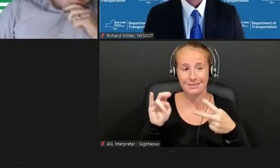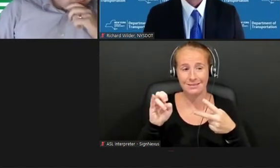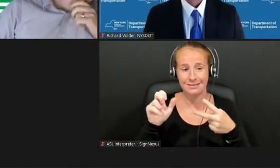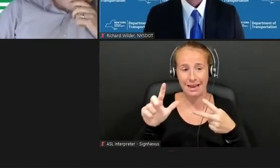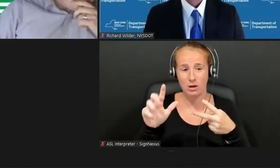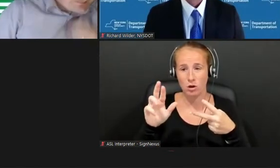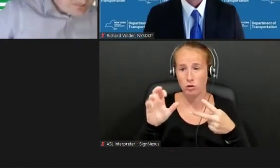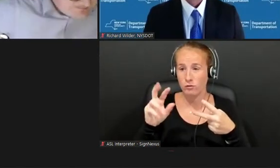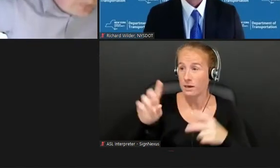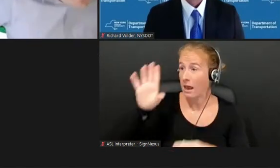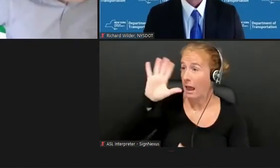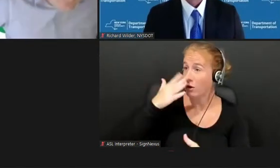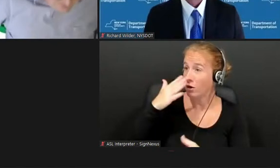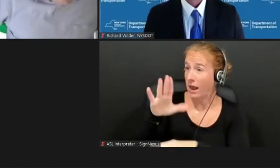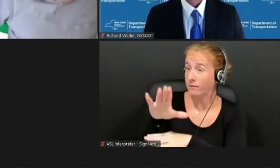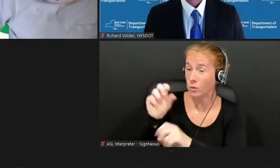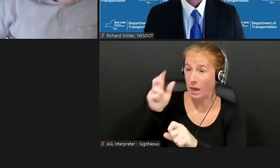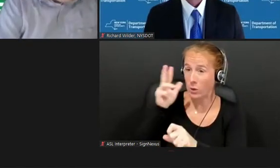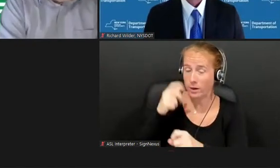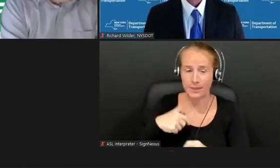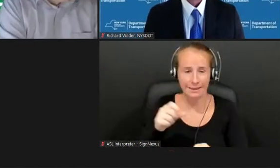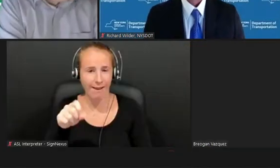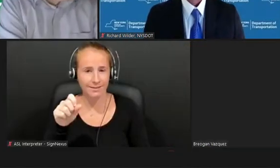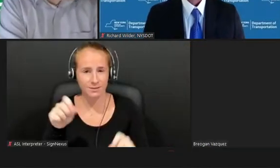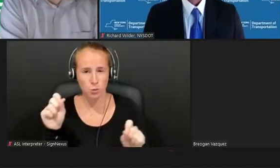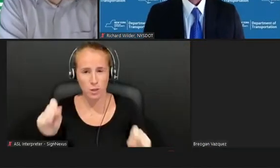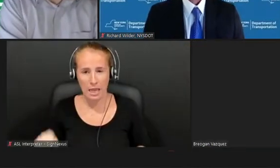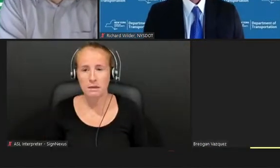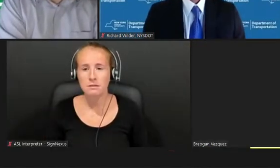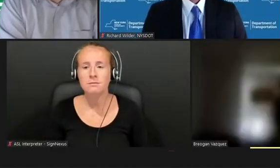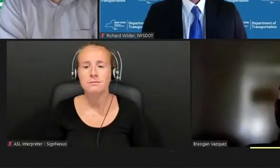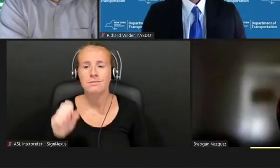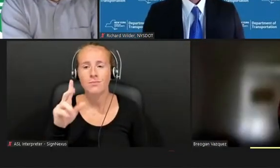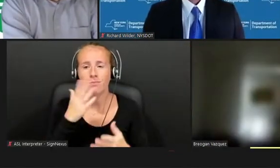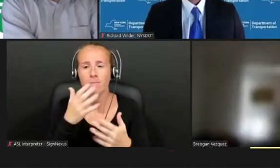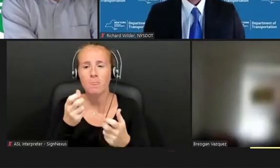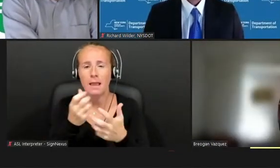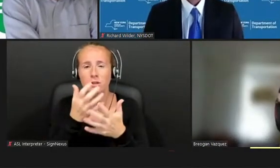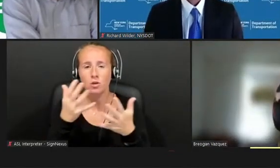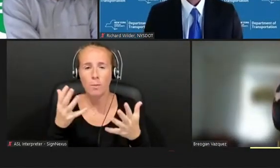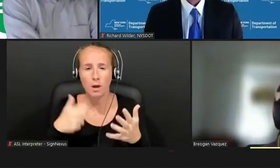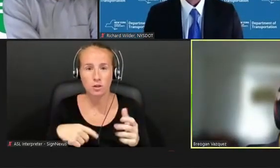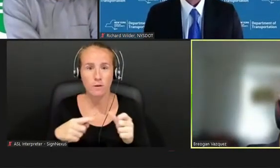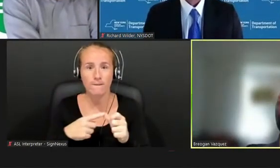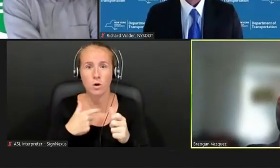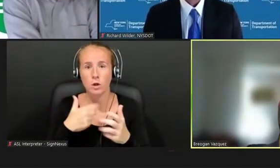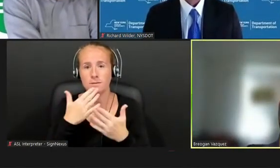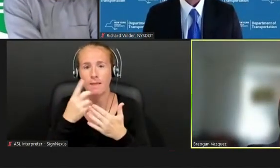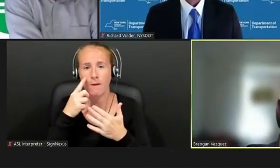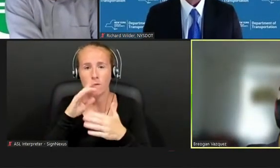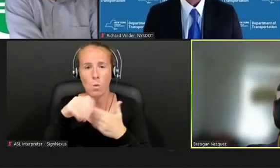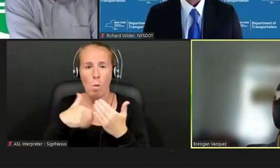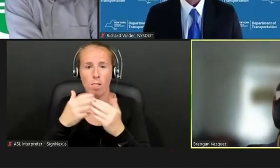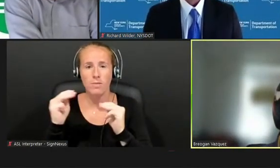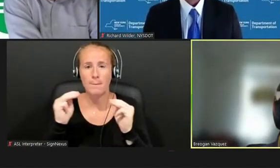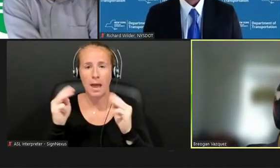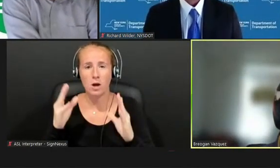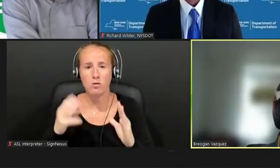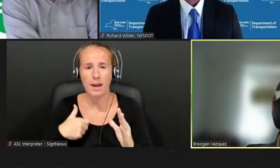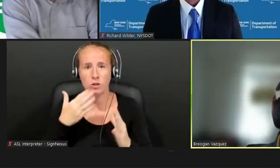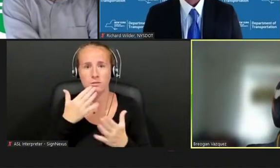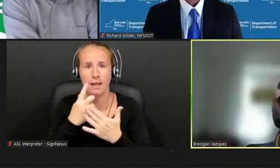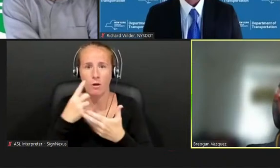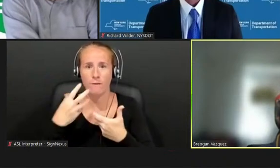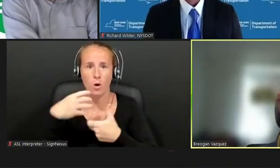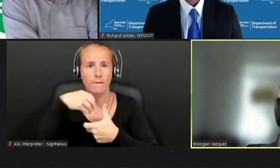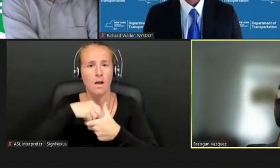hi good afternoon can you hear me yes we can thank you very much uh first thank you for all the moderators for staying with us I hope you were able to